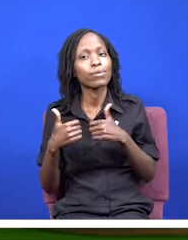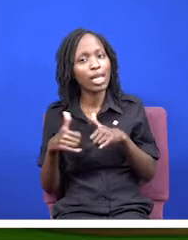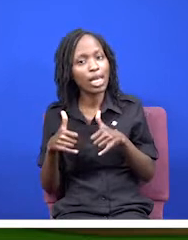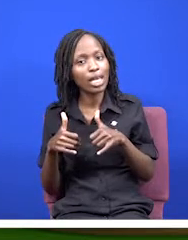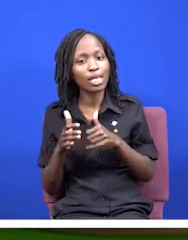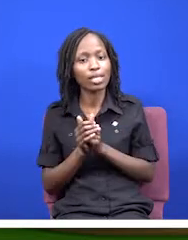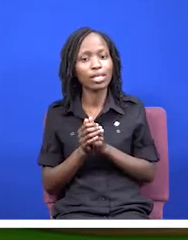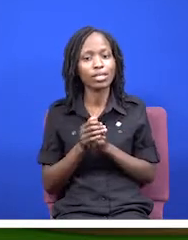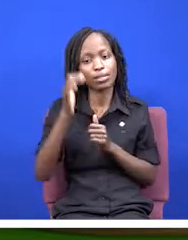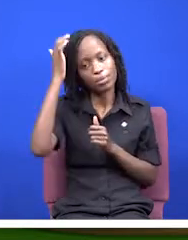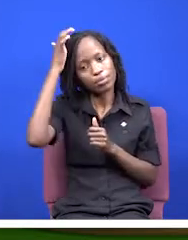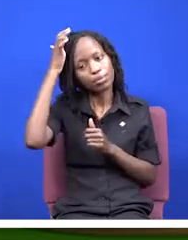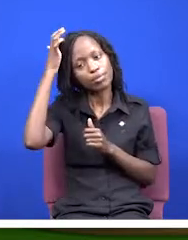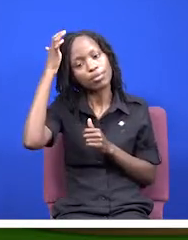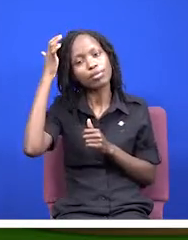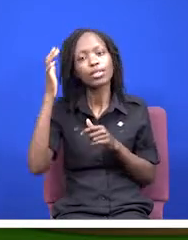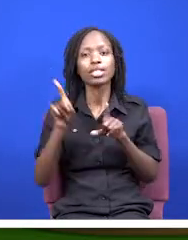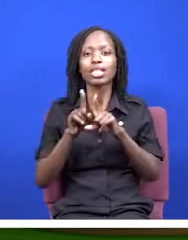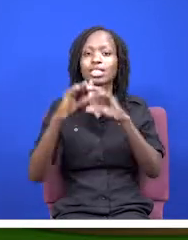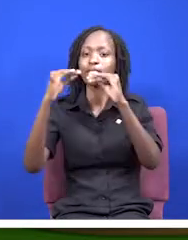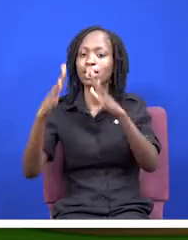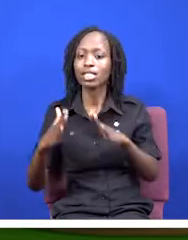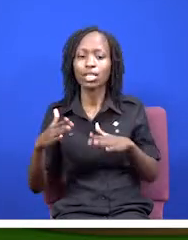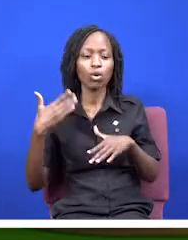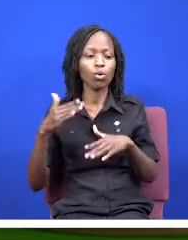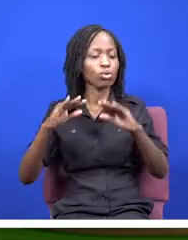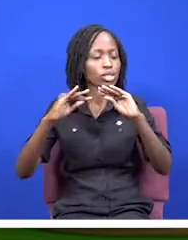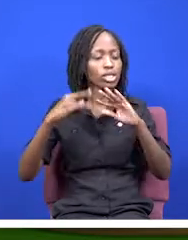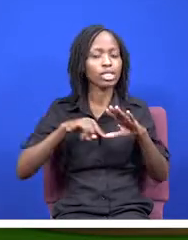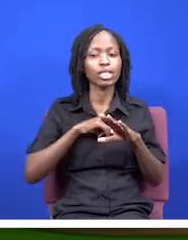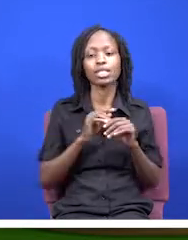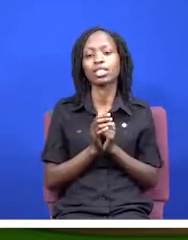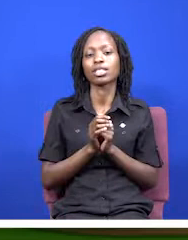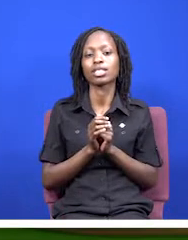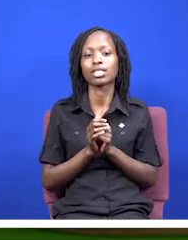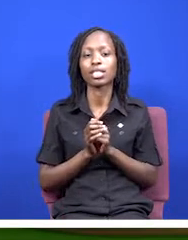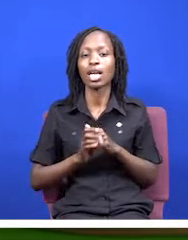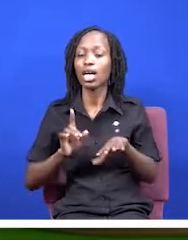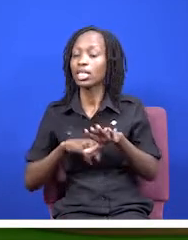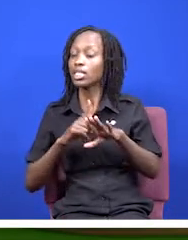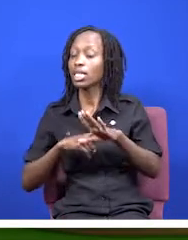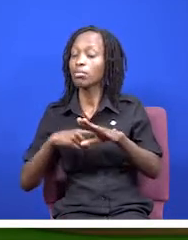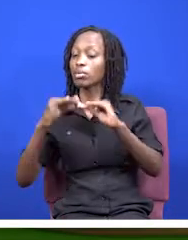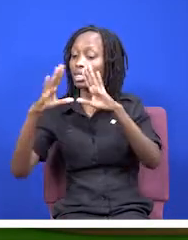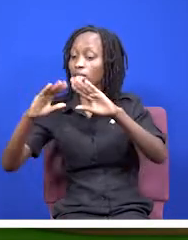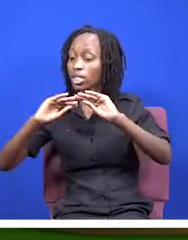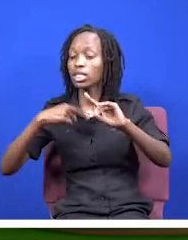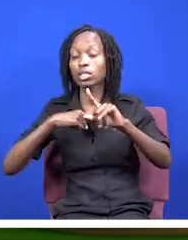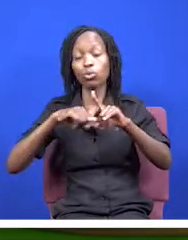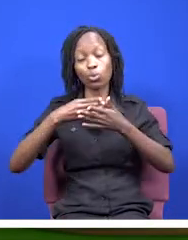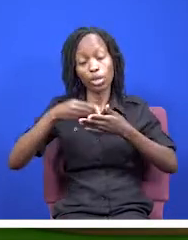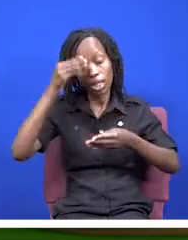again. Play again. And we learn. Yeah. Even the teachers normally teach us. Yes. And when the teachers teach us,